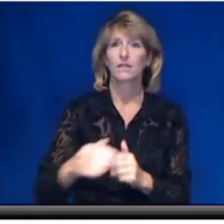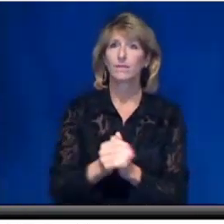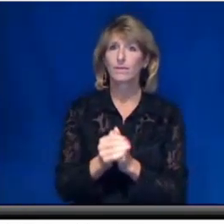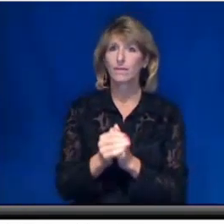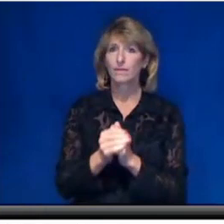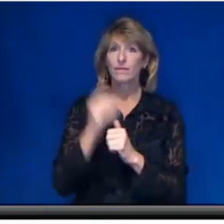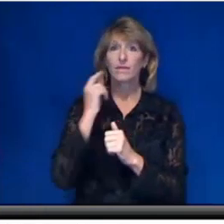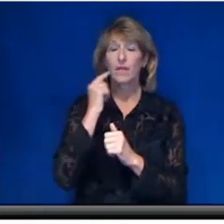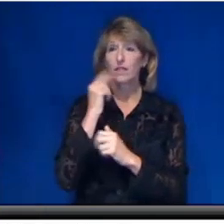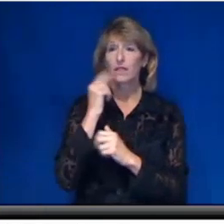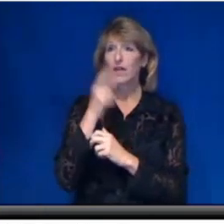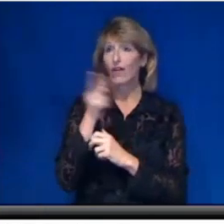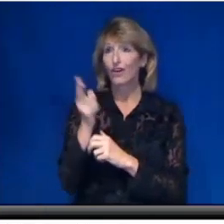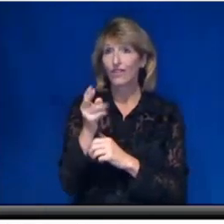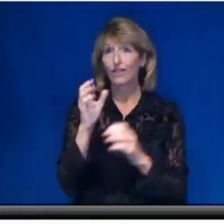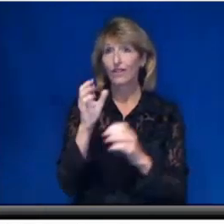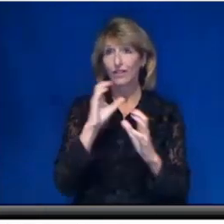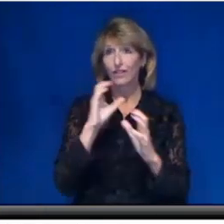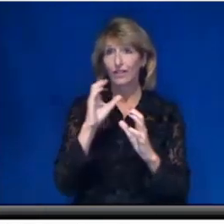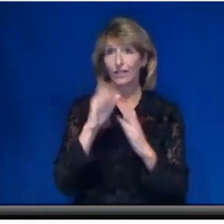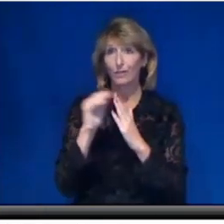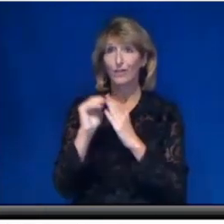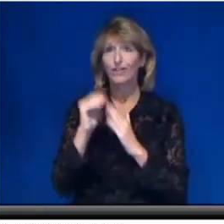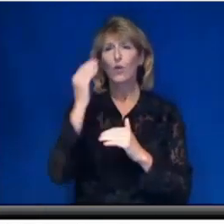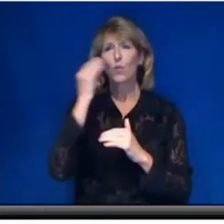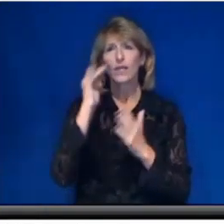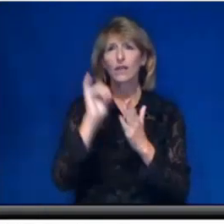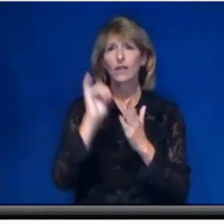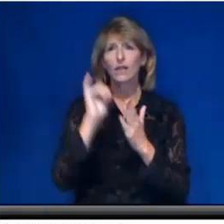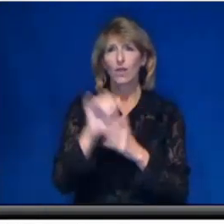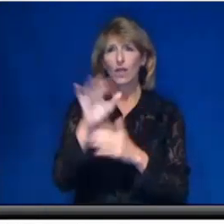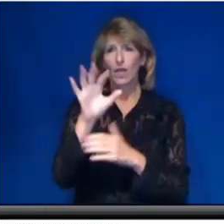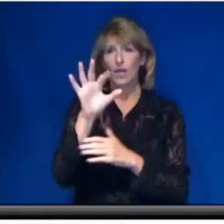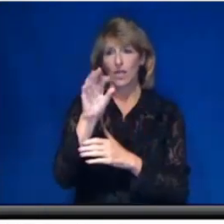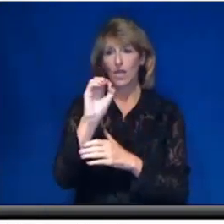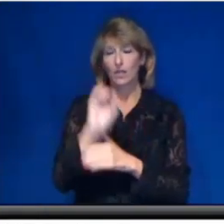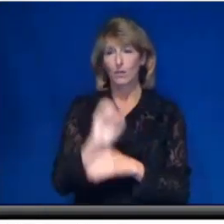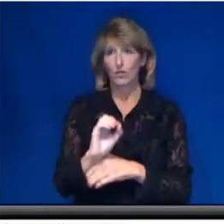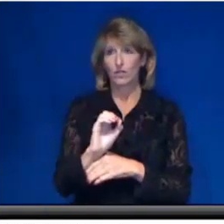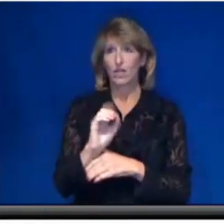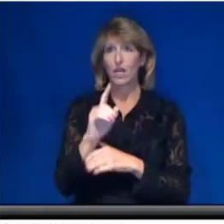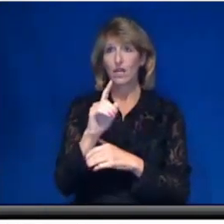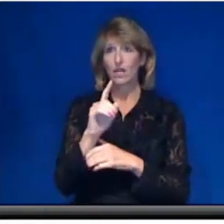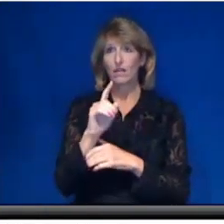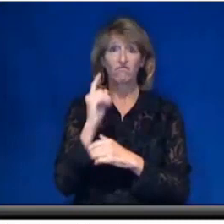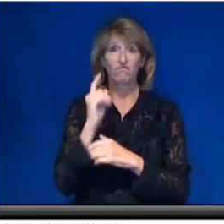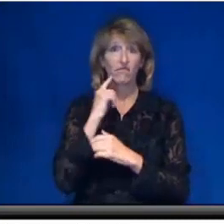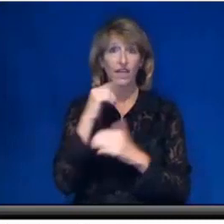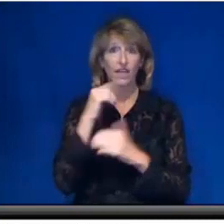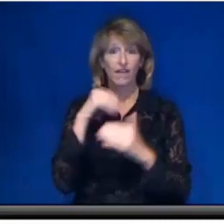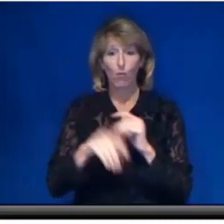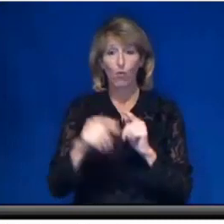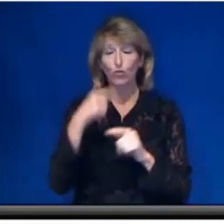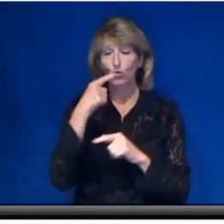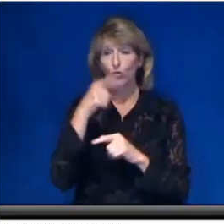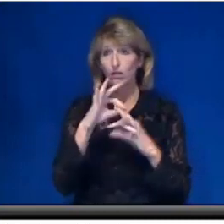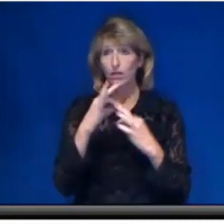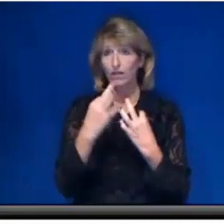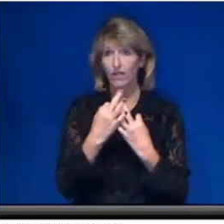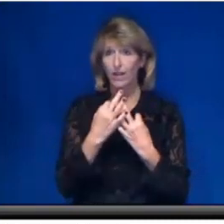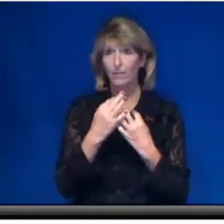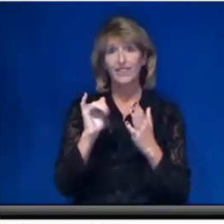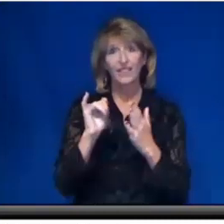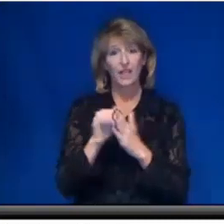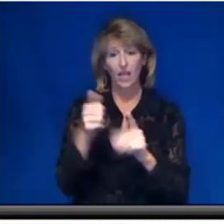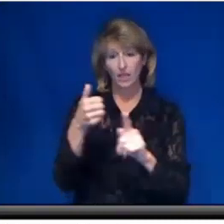high risk later for addiction. Within the deaf and hard of hearing community, We know that 90% of deaf individuals are born to